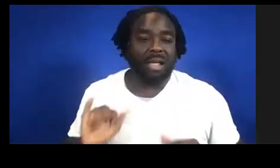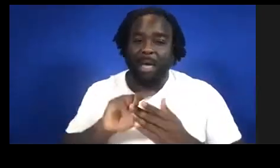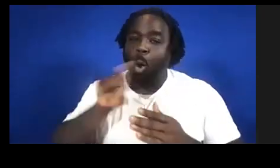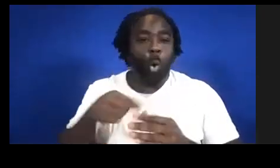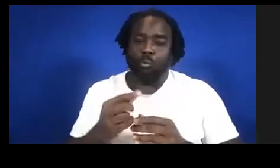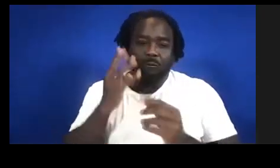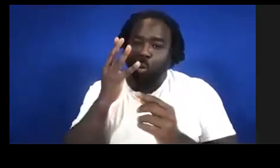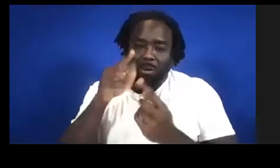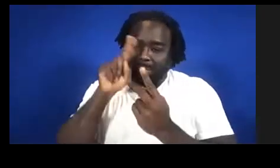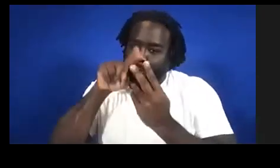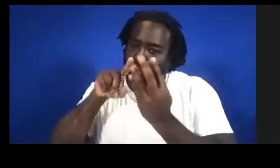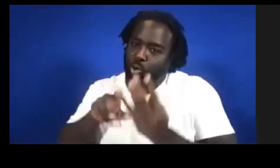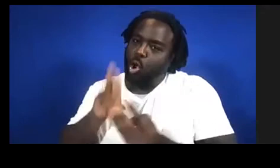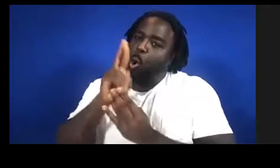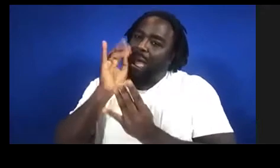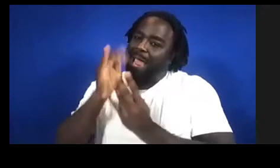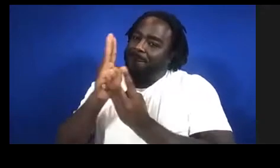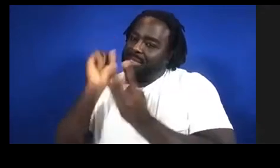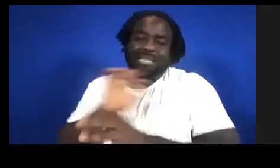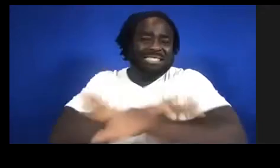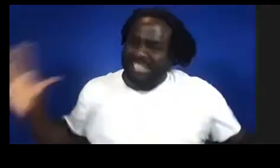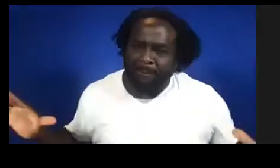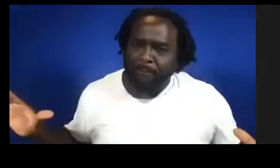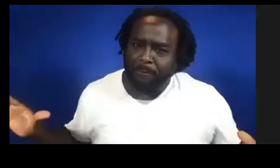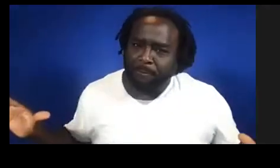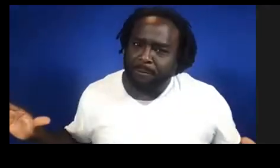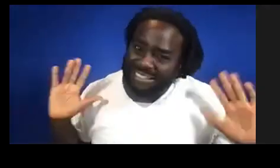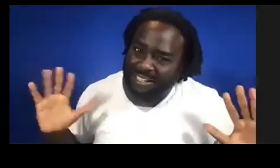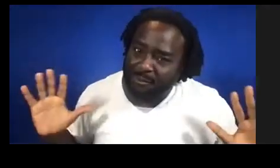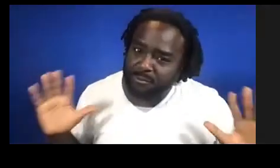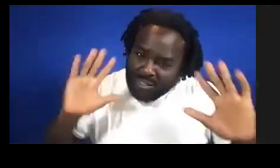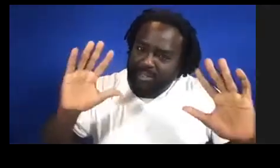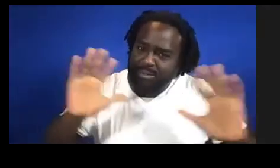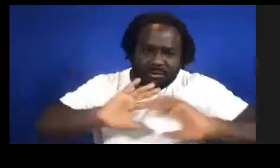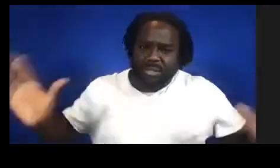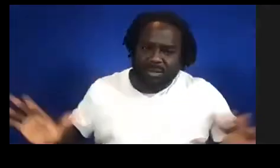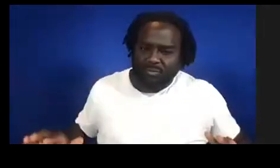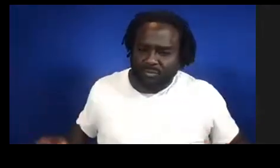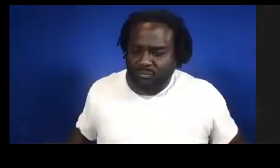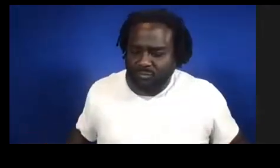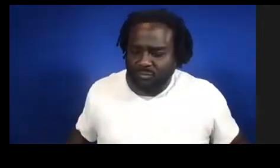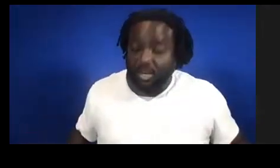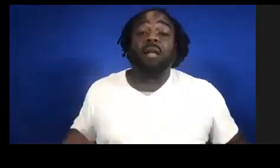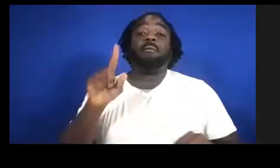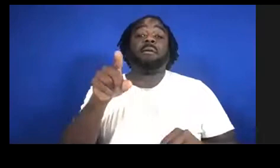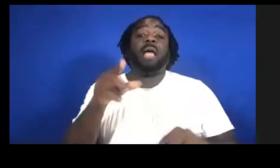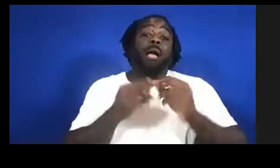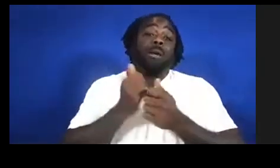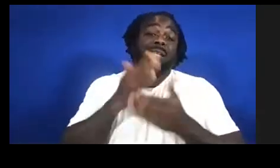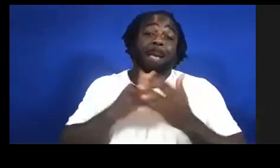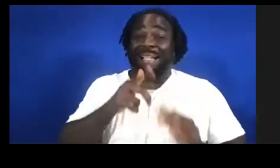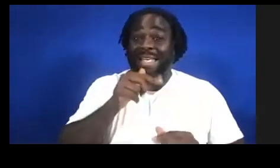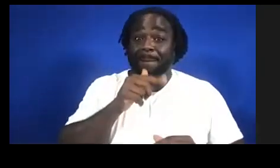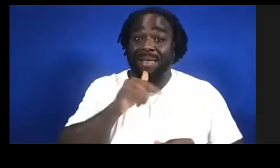remembering anything tonight, I'm gonna need you to remember ribs. All of life comes